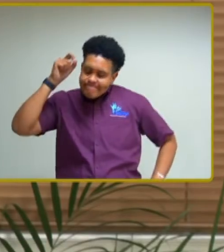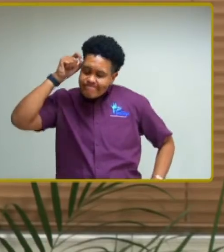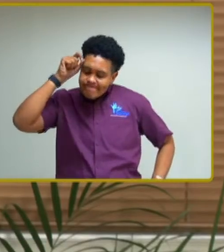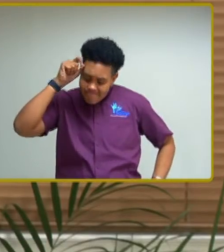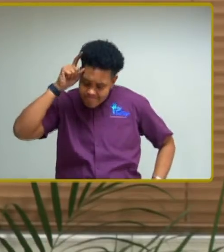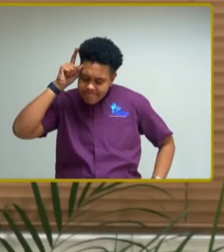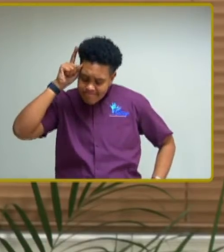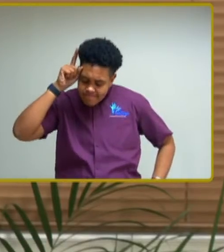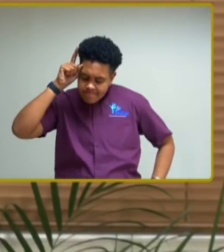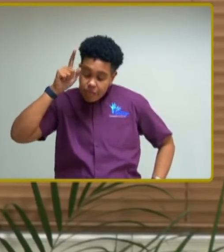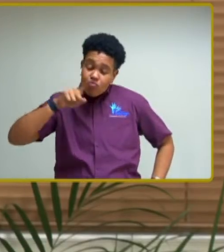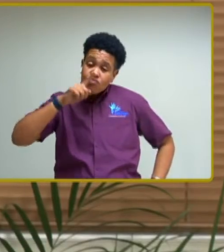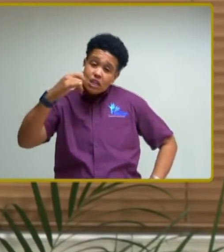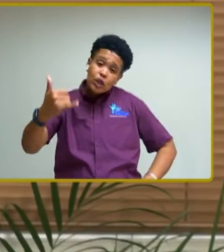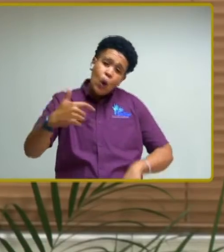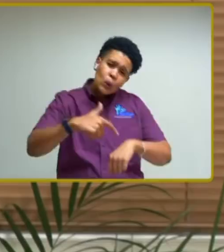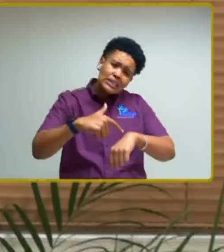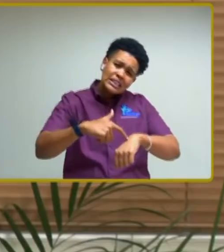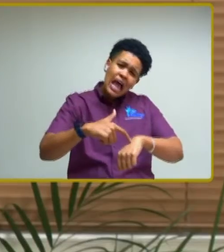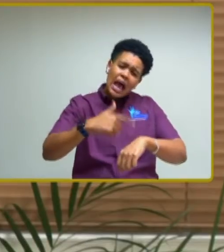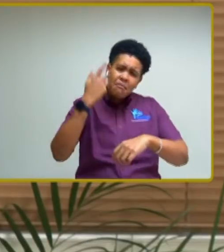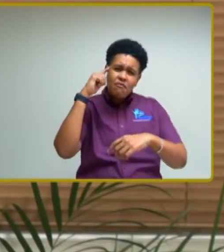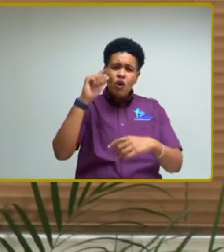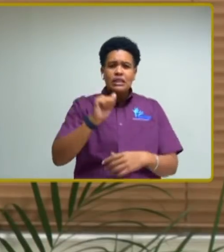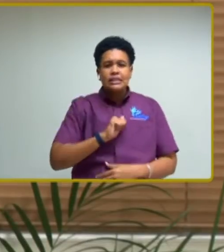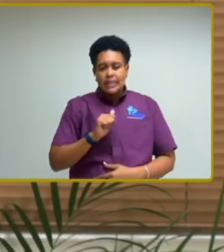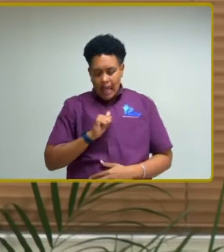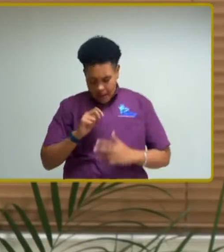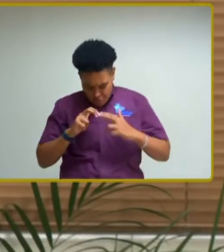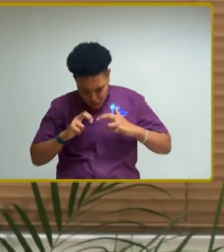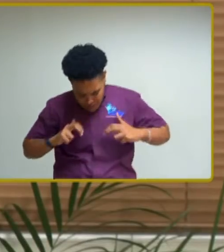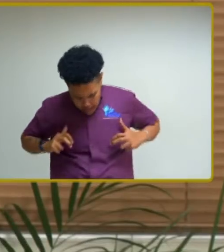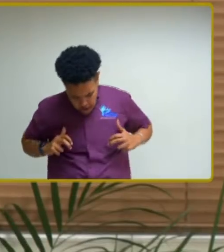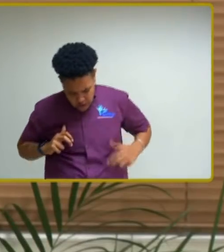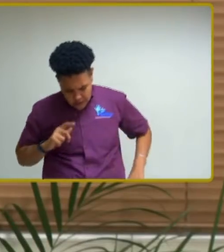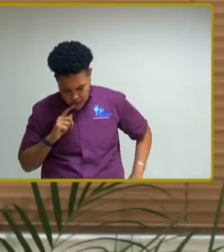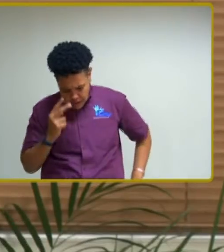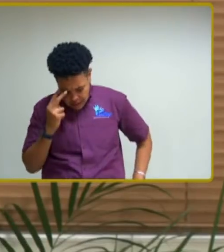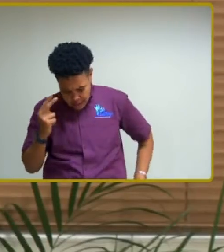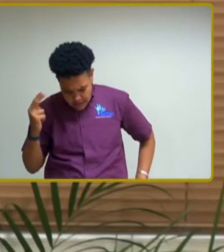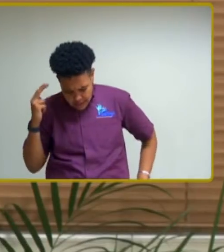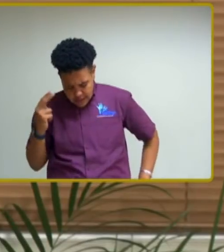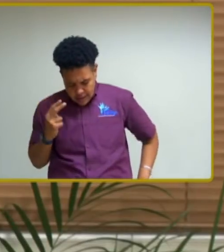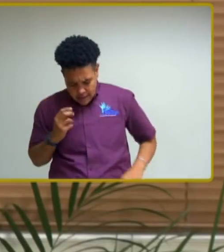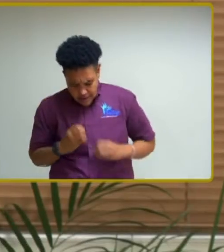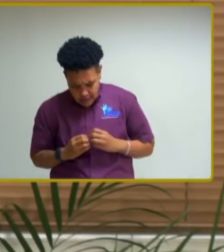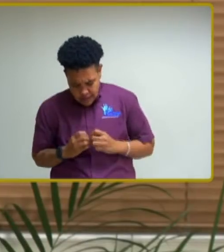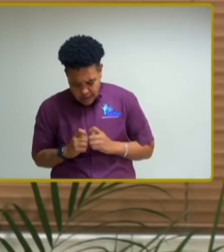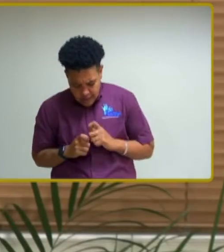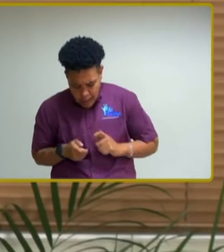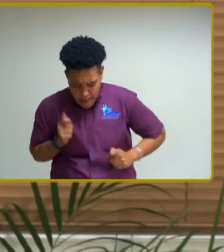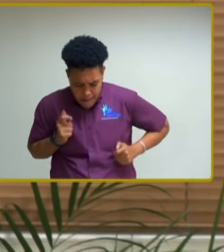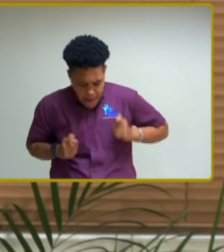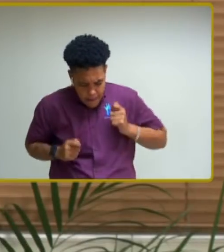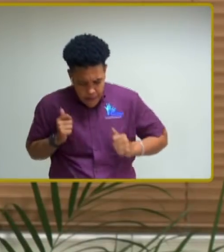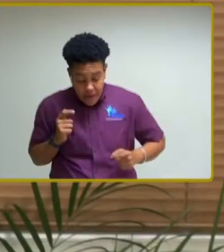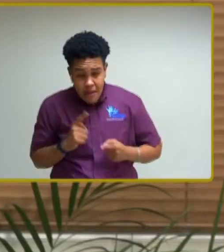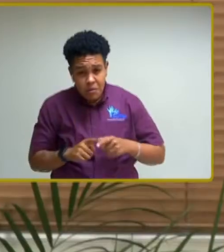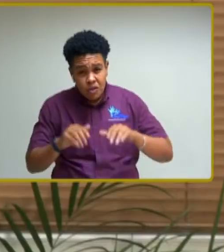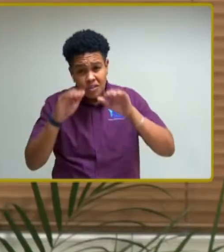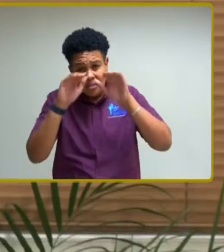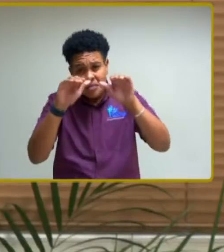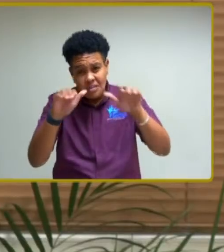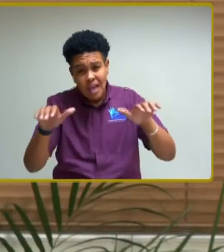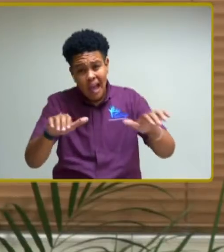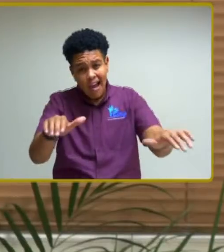It really is a time for self-reflection and reconciliation, and a call to action